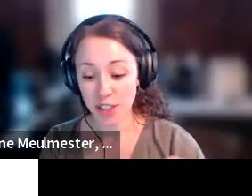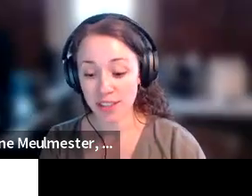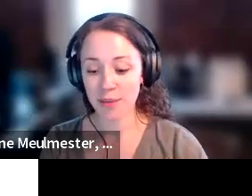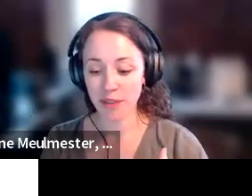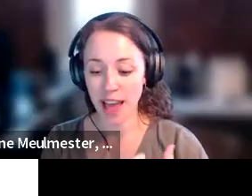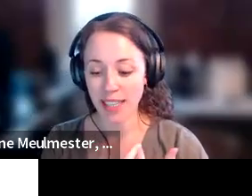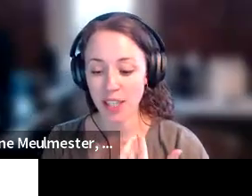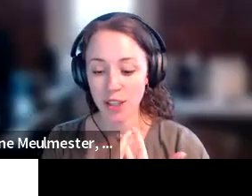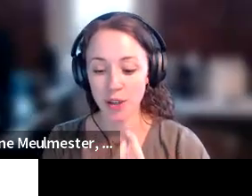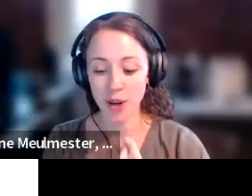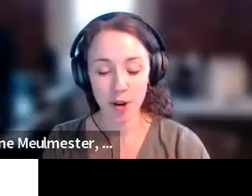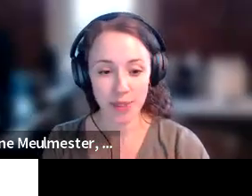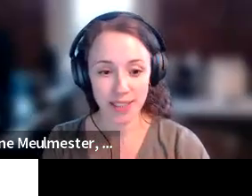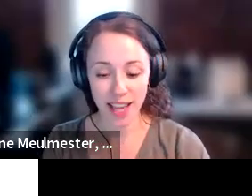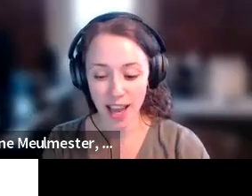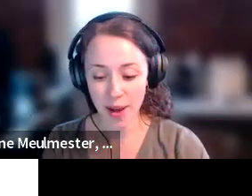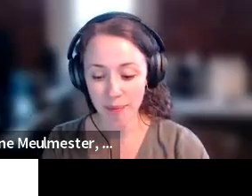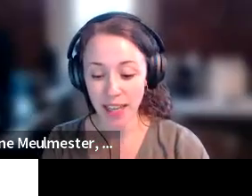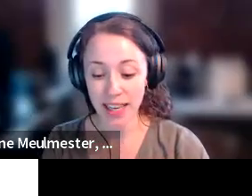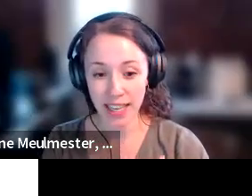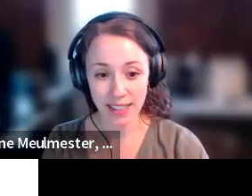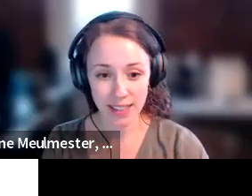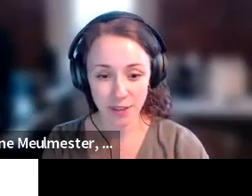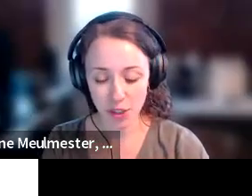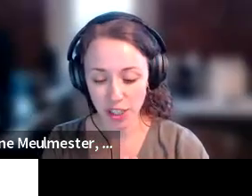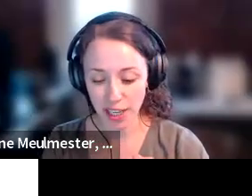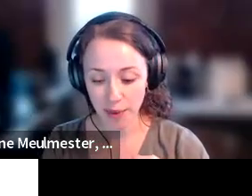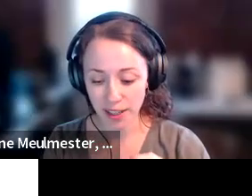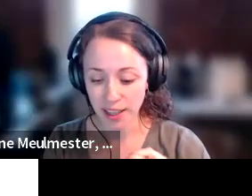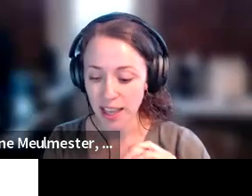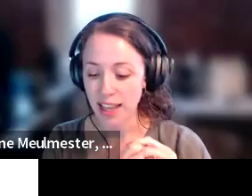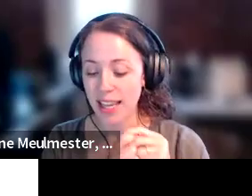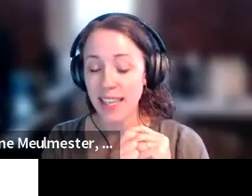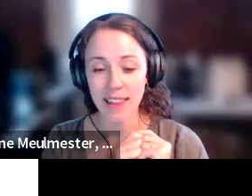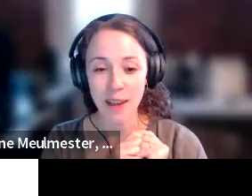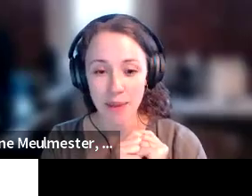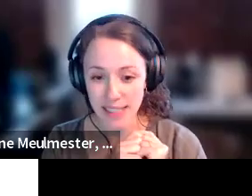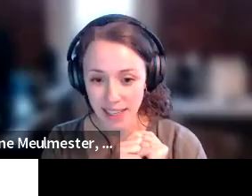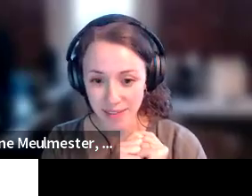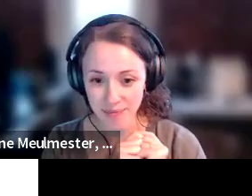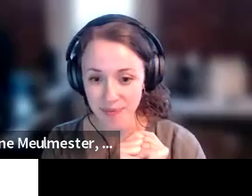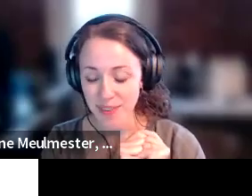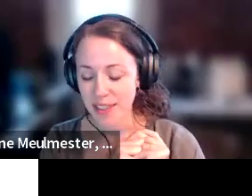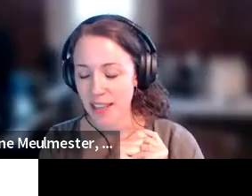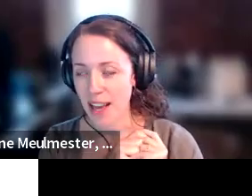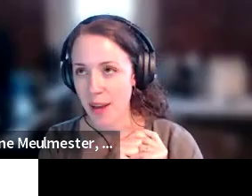this vision reflect your hopes and needs for the trail network? Is anything